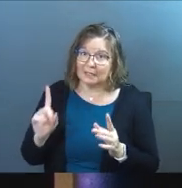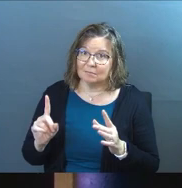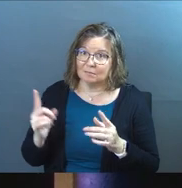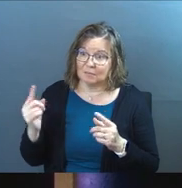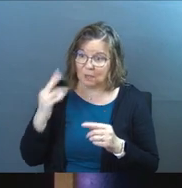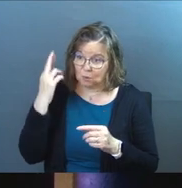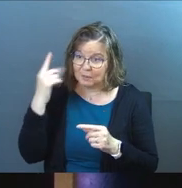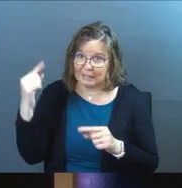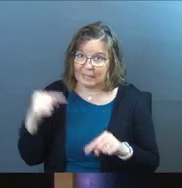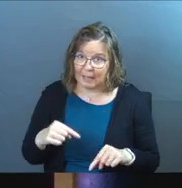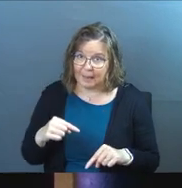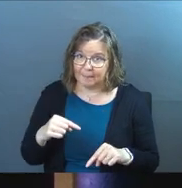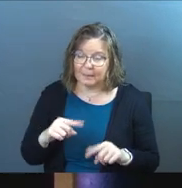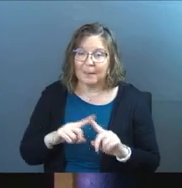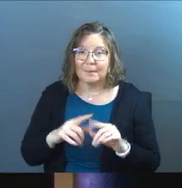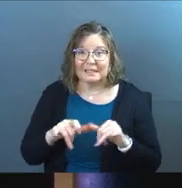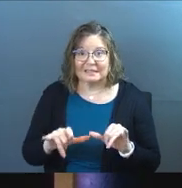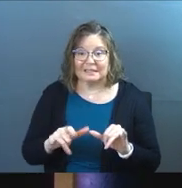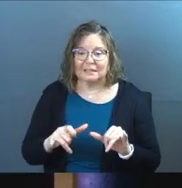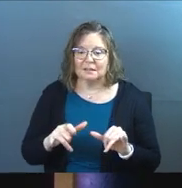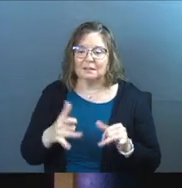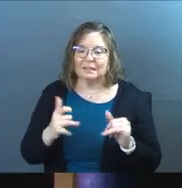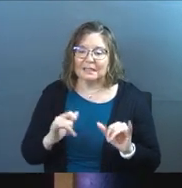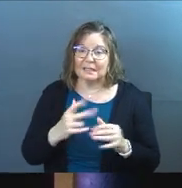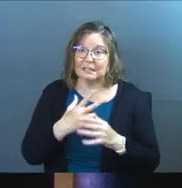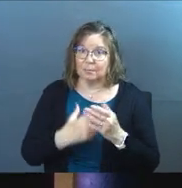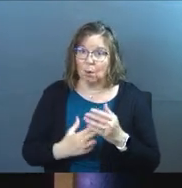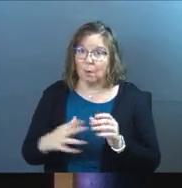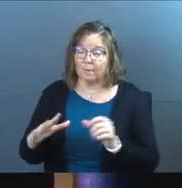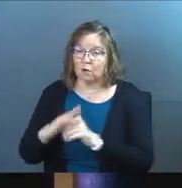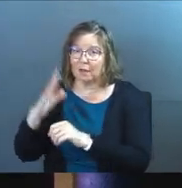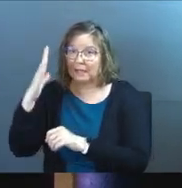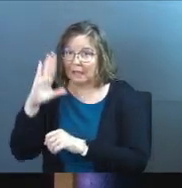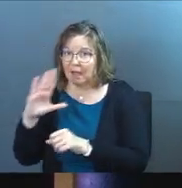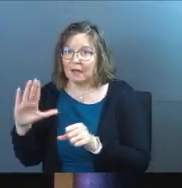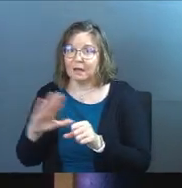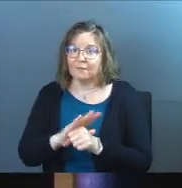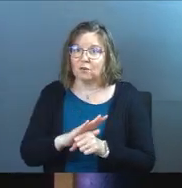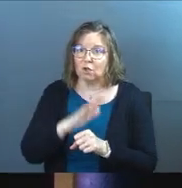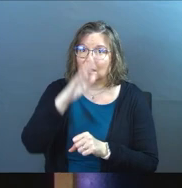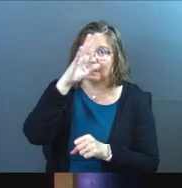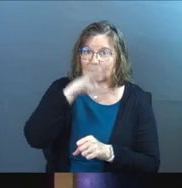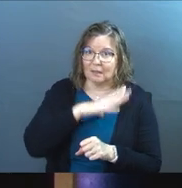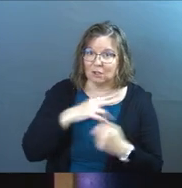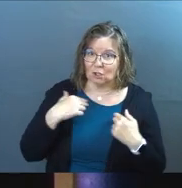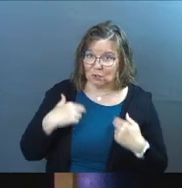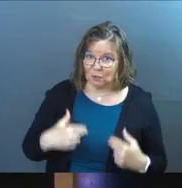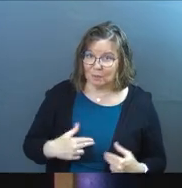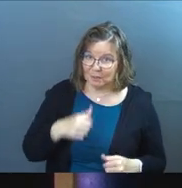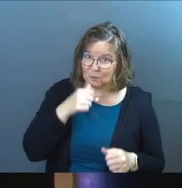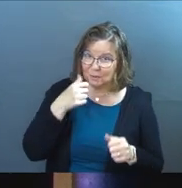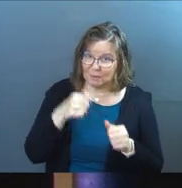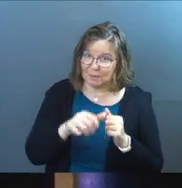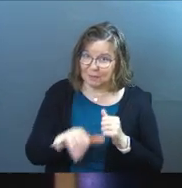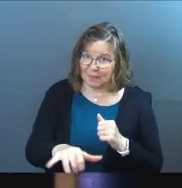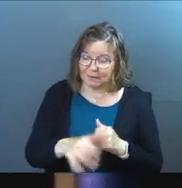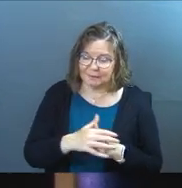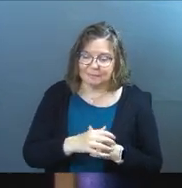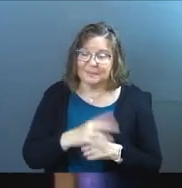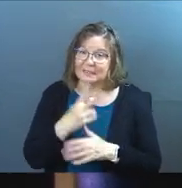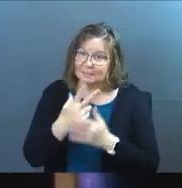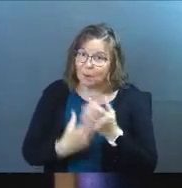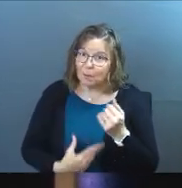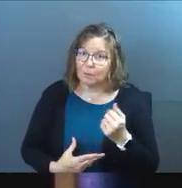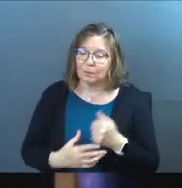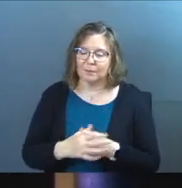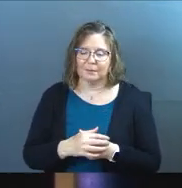this. But he is both fully God and fully human. Do you guys remember that? He's